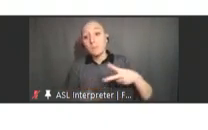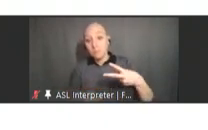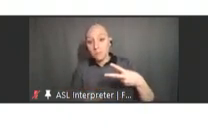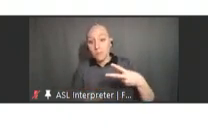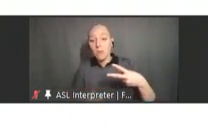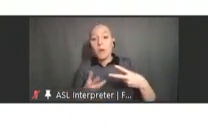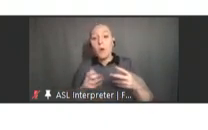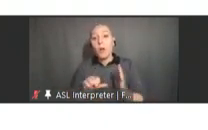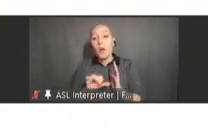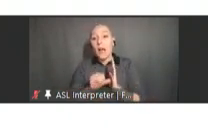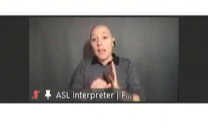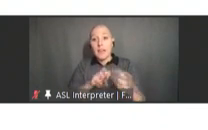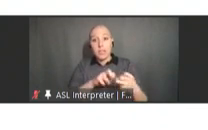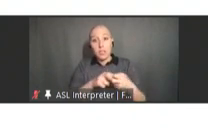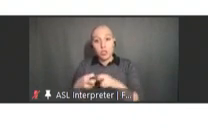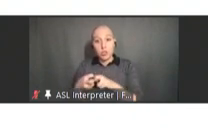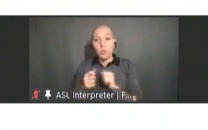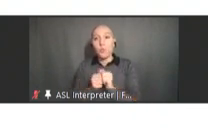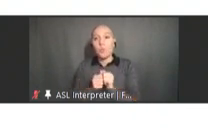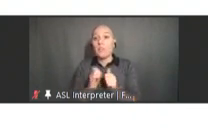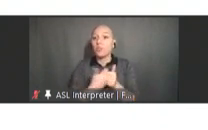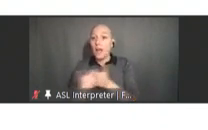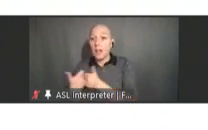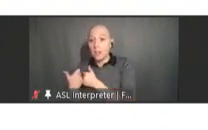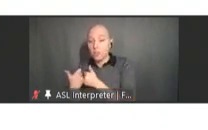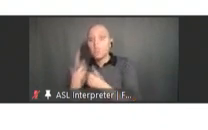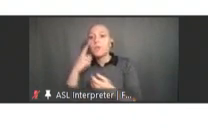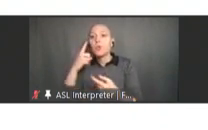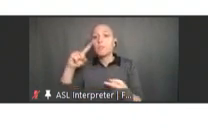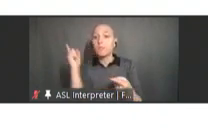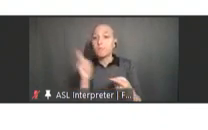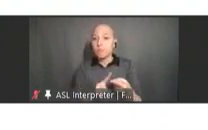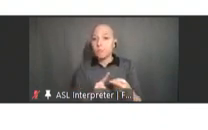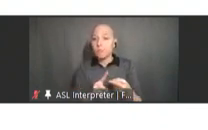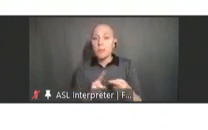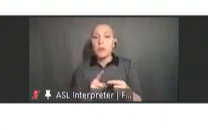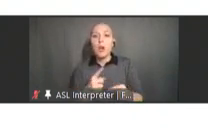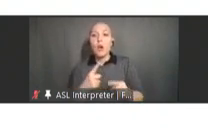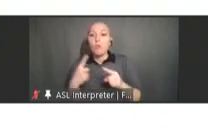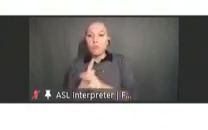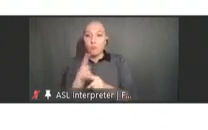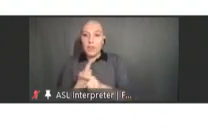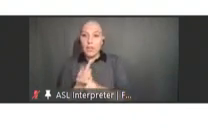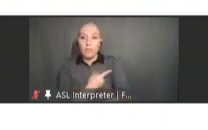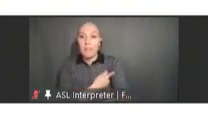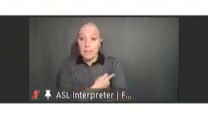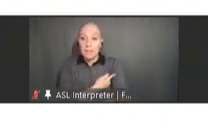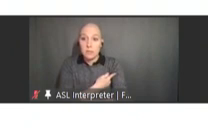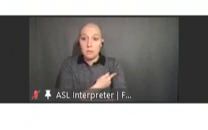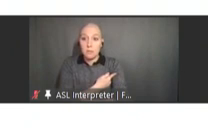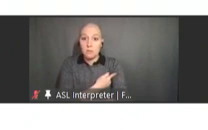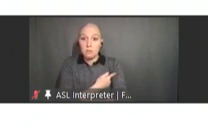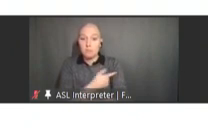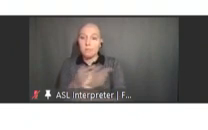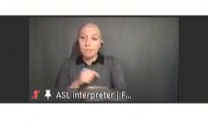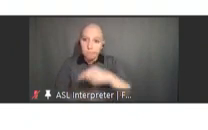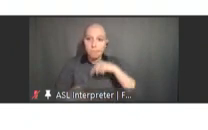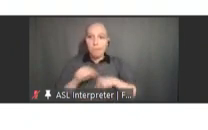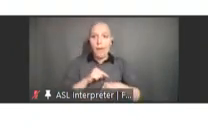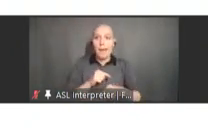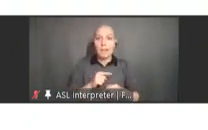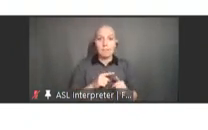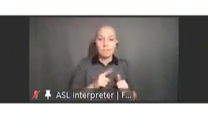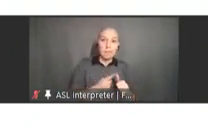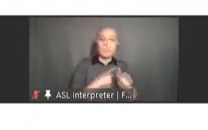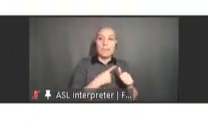the ongoing challenges of decreased routine vaccine coverage, going back to the beginning of the public health emergency at the beginning of